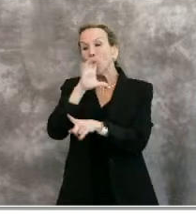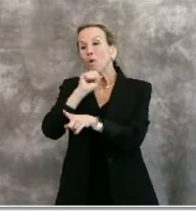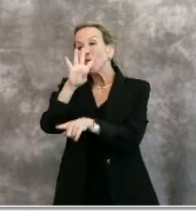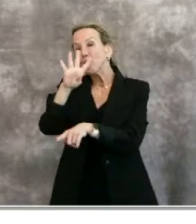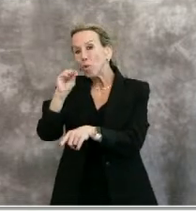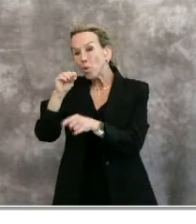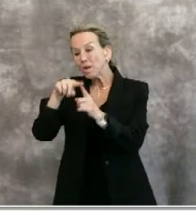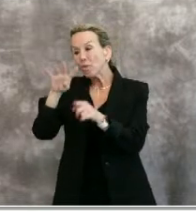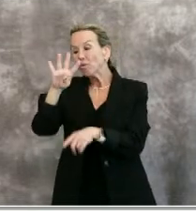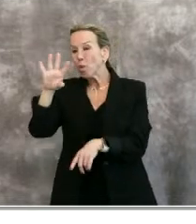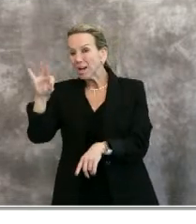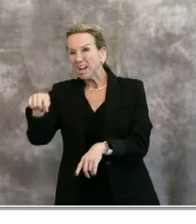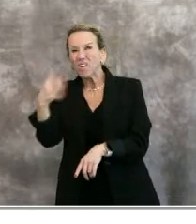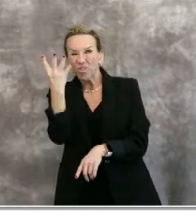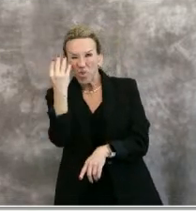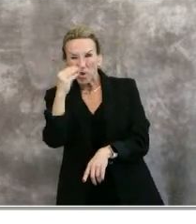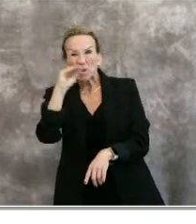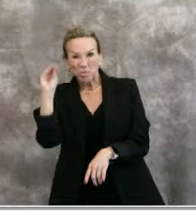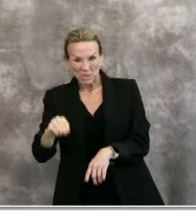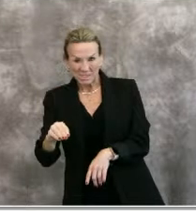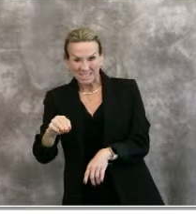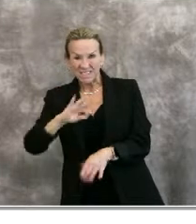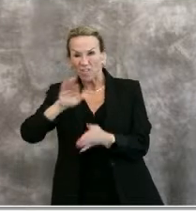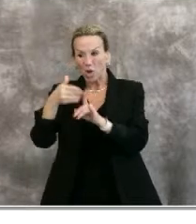up 14% of all cases.